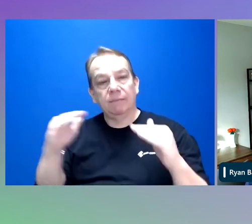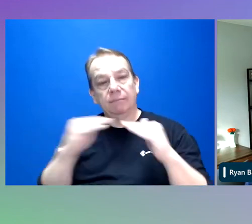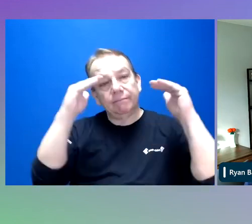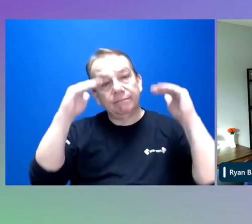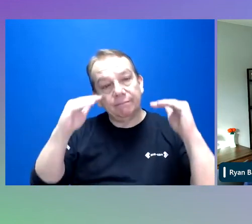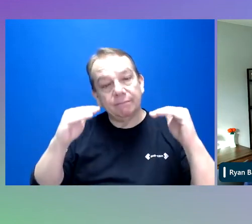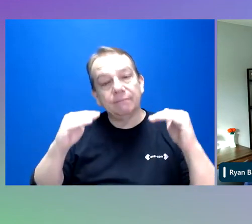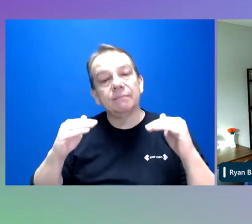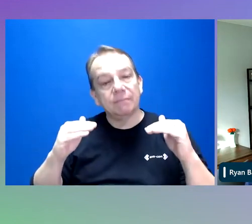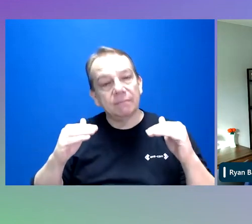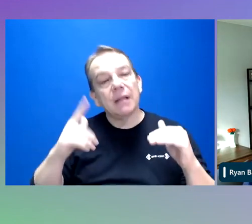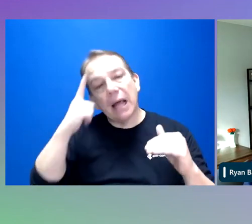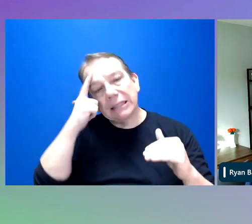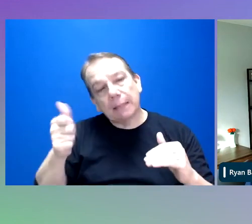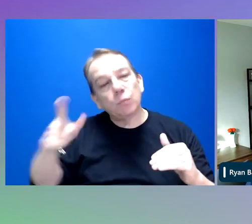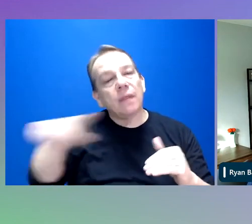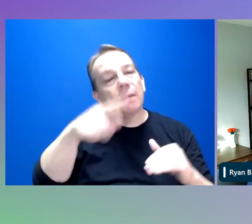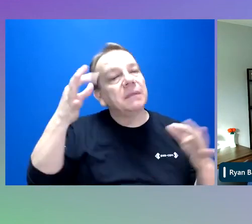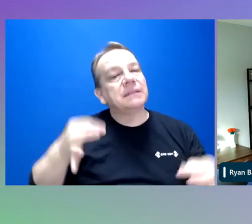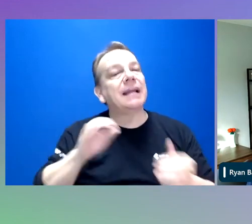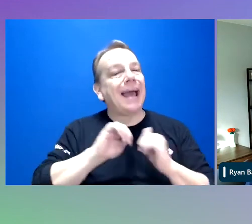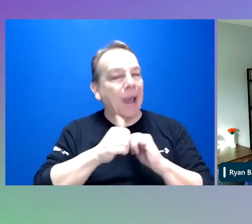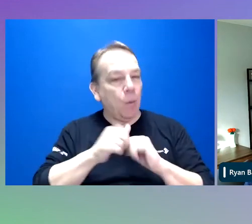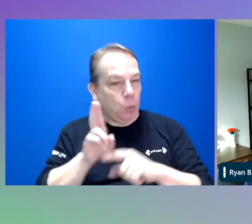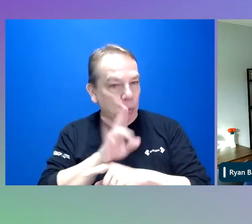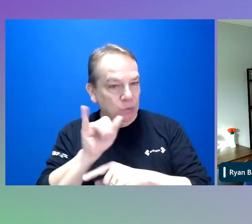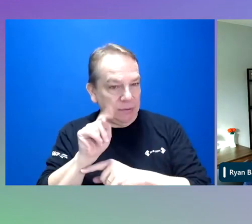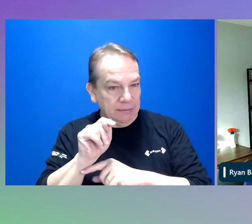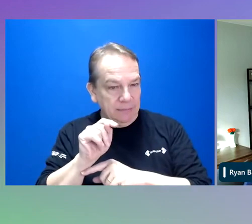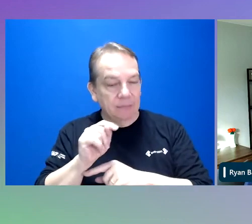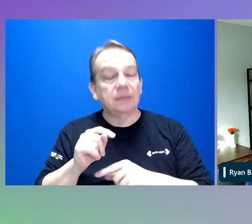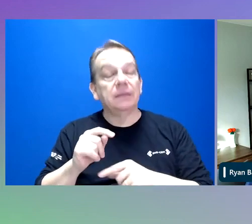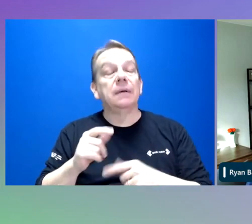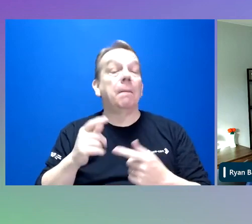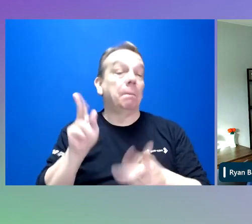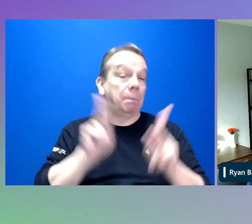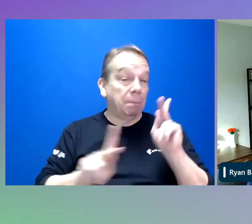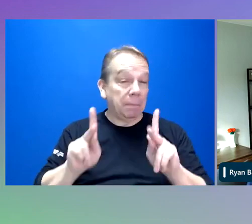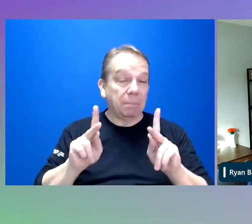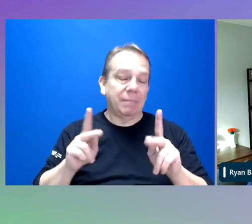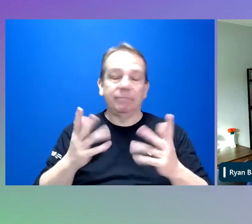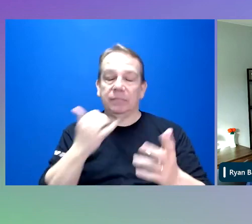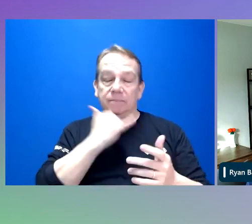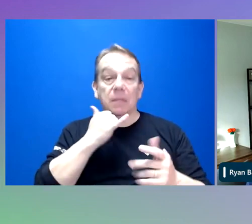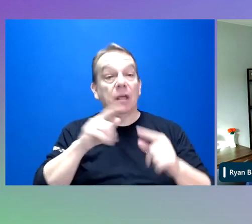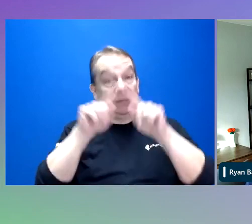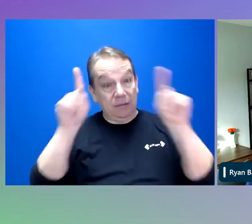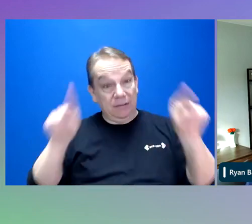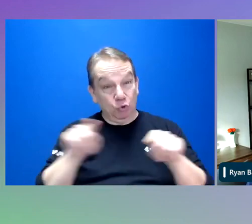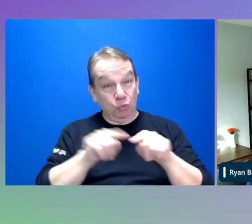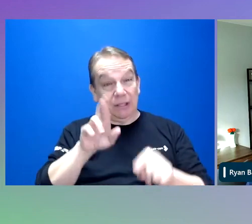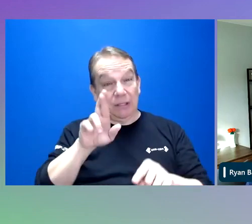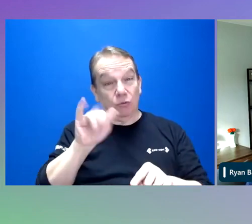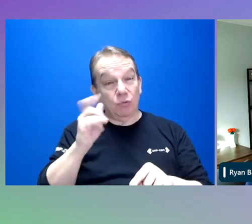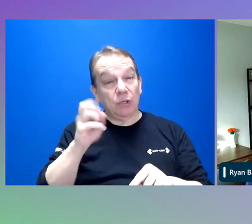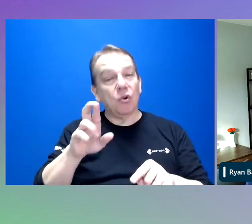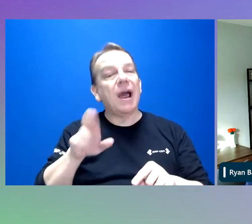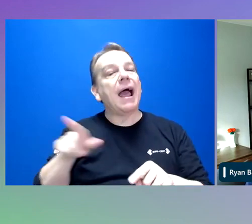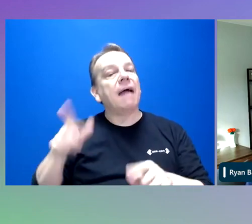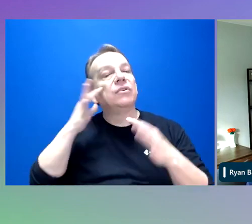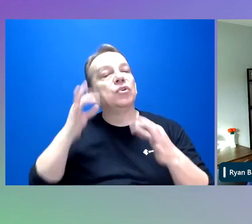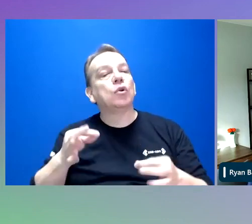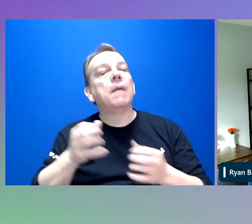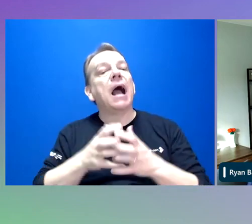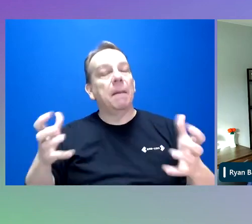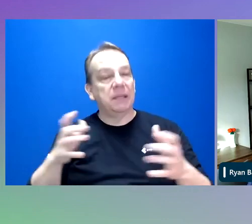choose those things. And screen readers themselves have preferences for turning off certain levels of